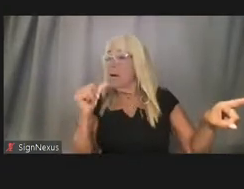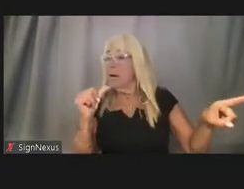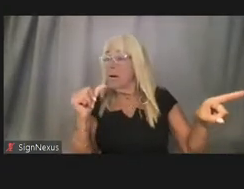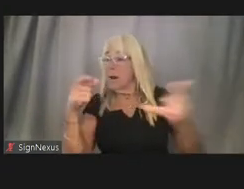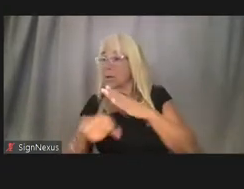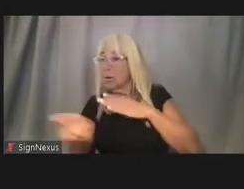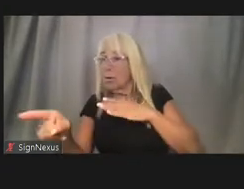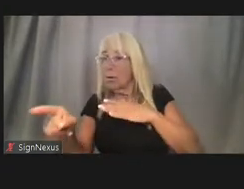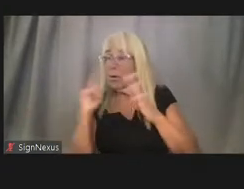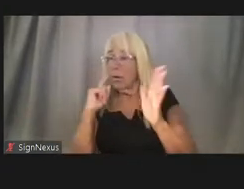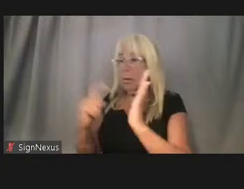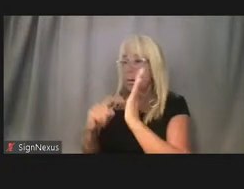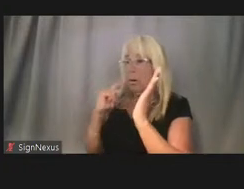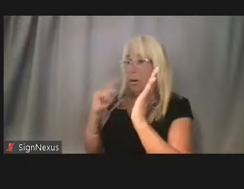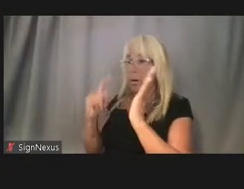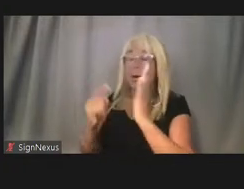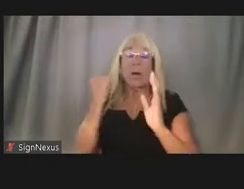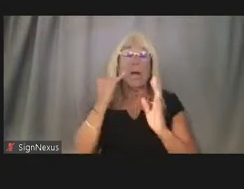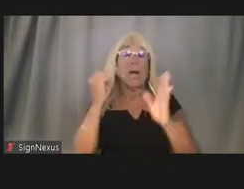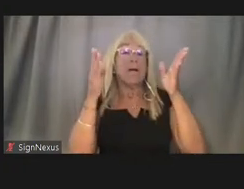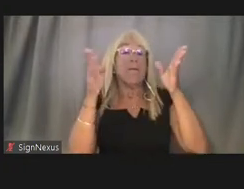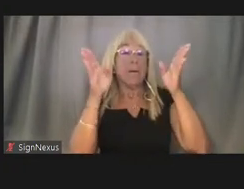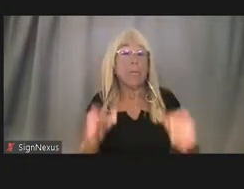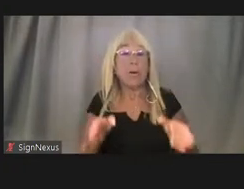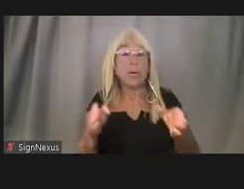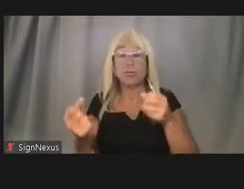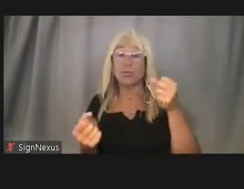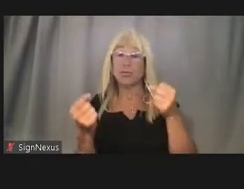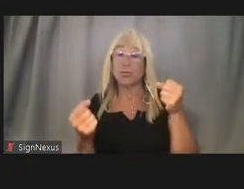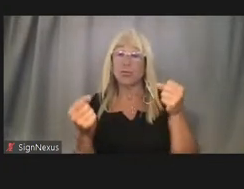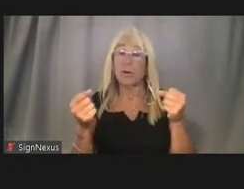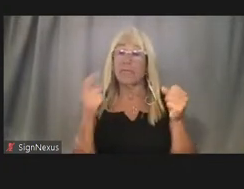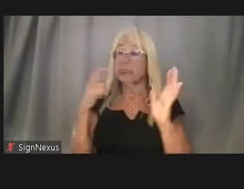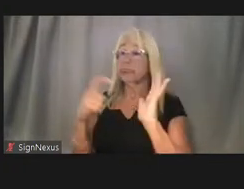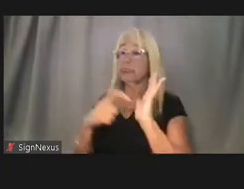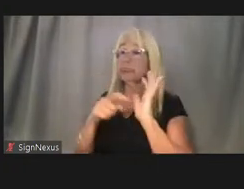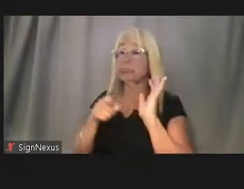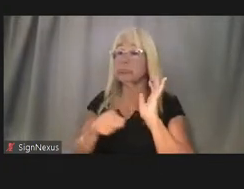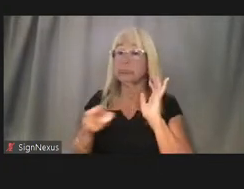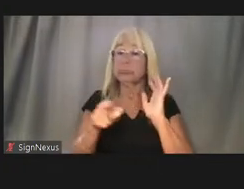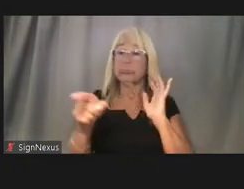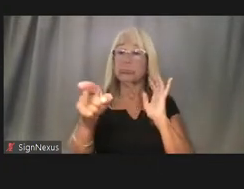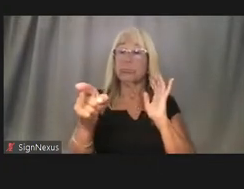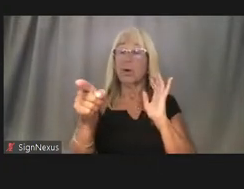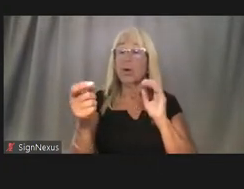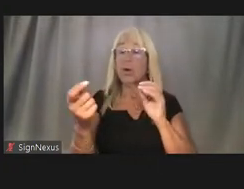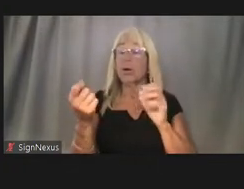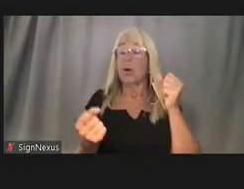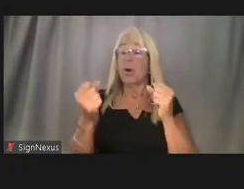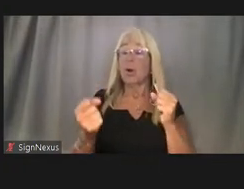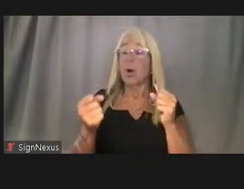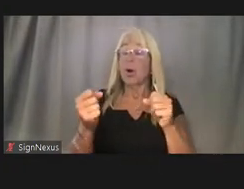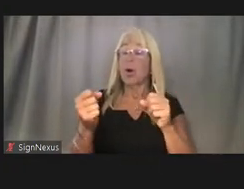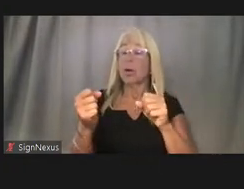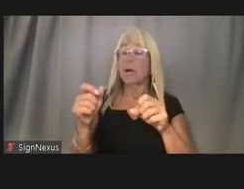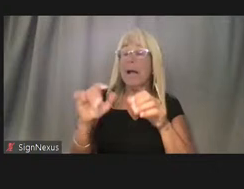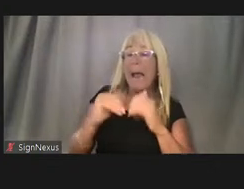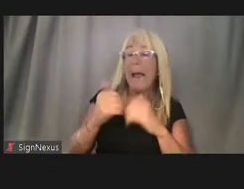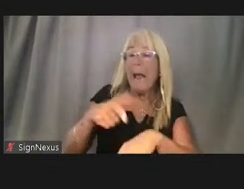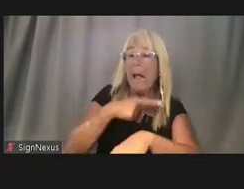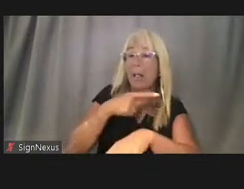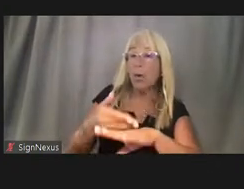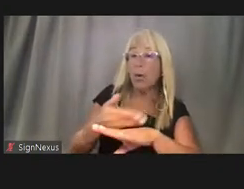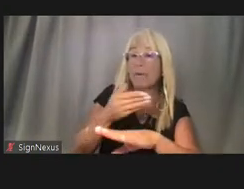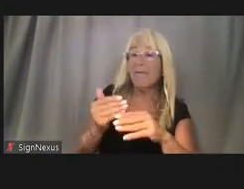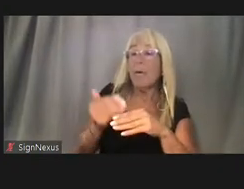in essence as someone is coming down the roadway the detection points would detect their vehicle and determine how long it should be before they're seen